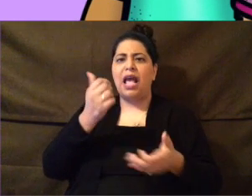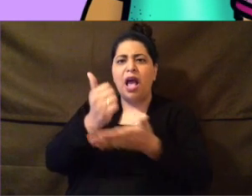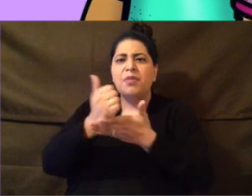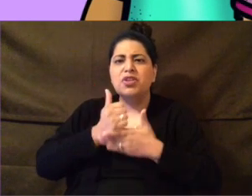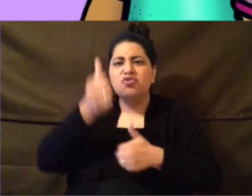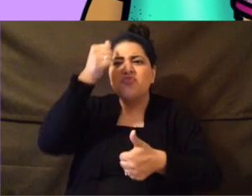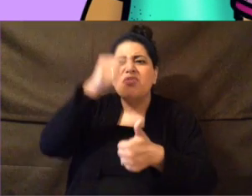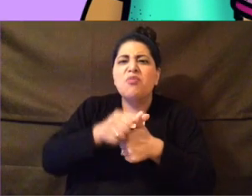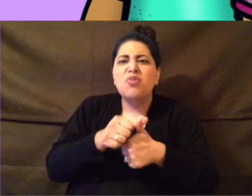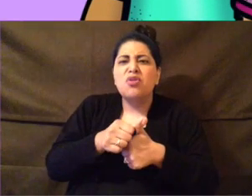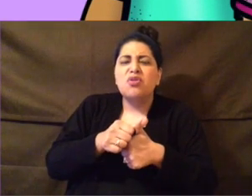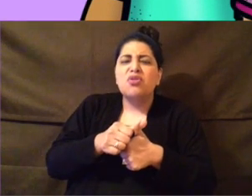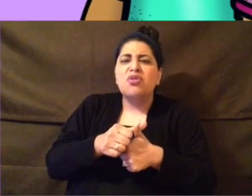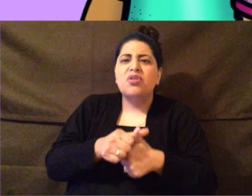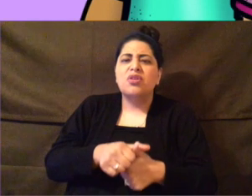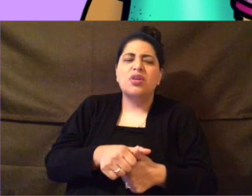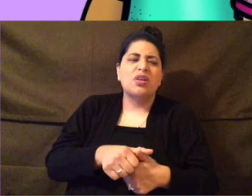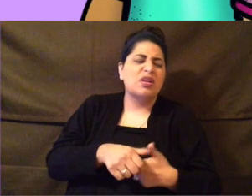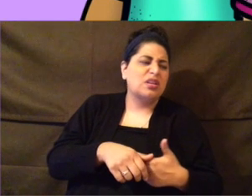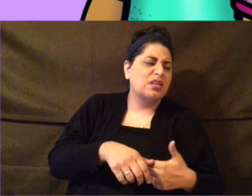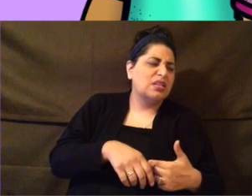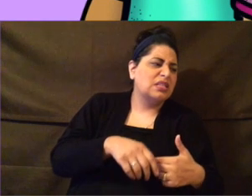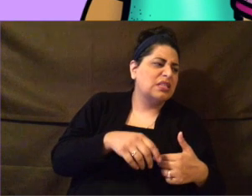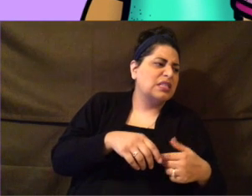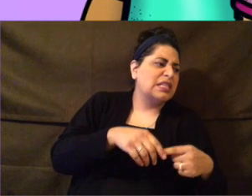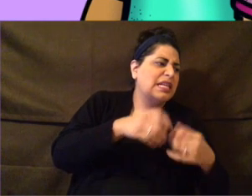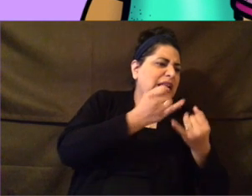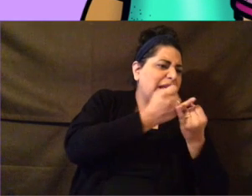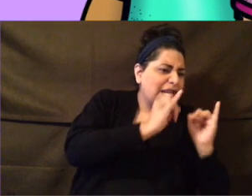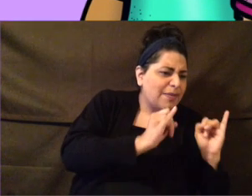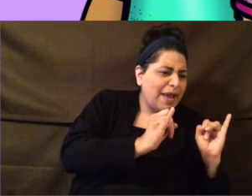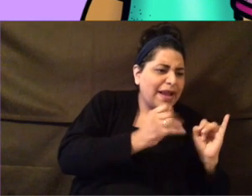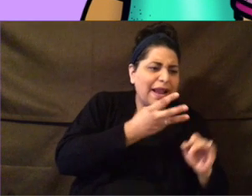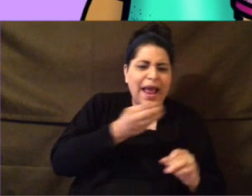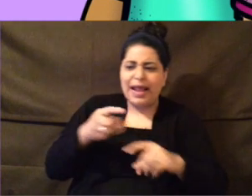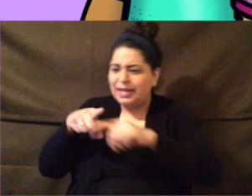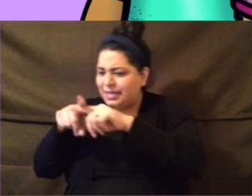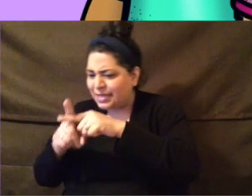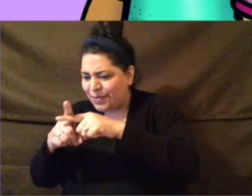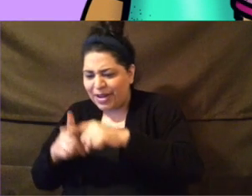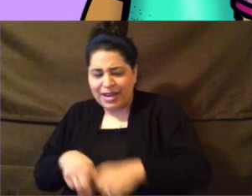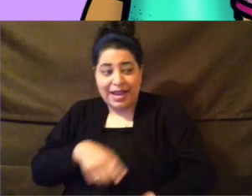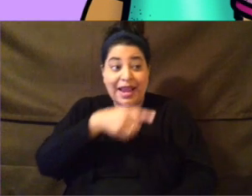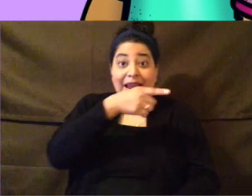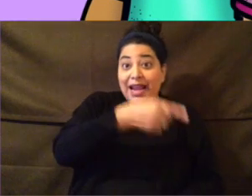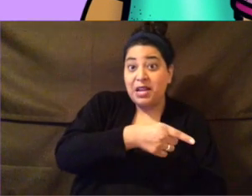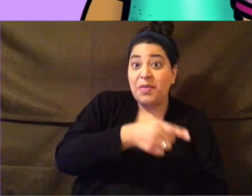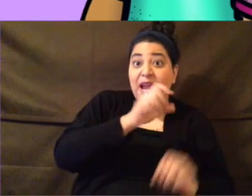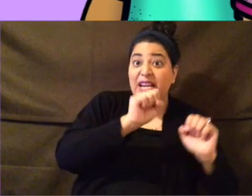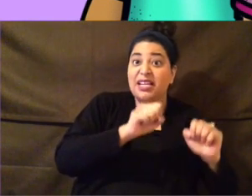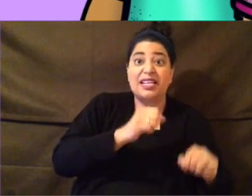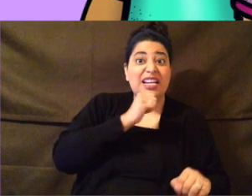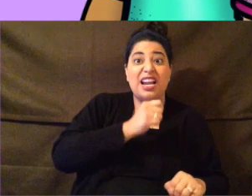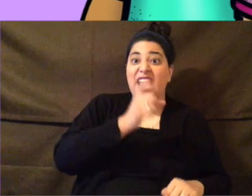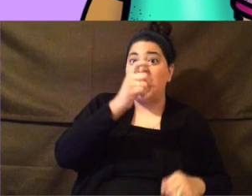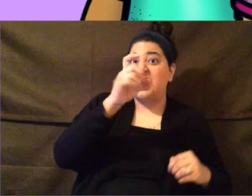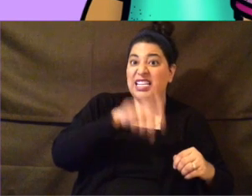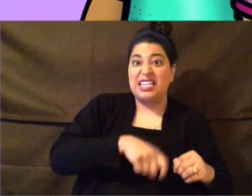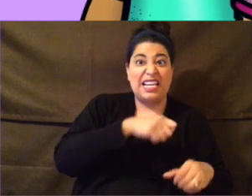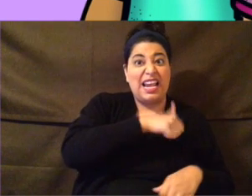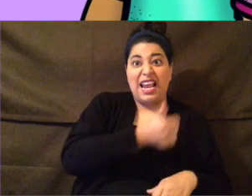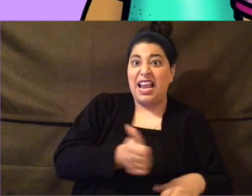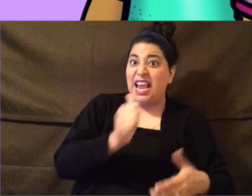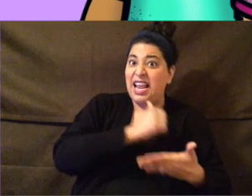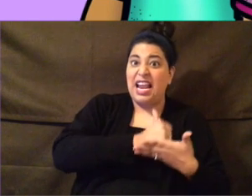we have our trick to help us remember the difference between an independent clause and a dependent clause. So an independent clause can stand by itself.